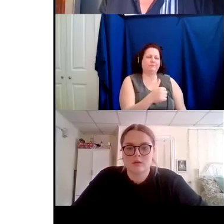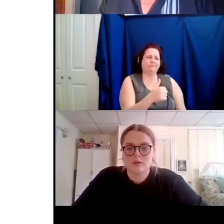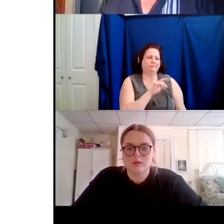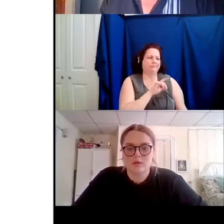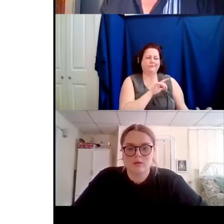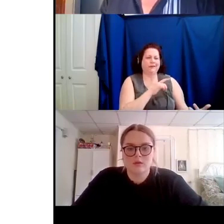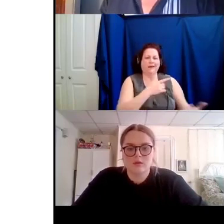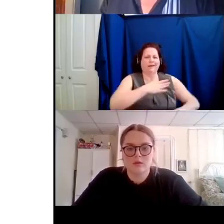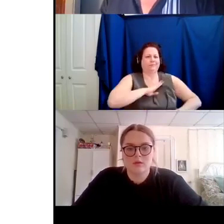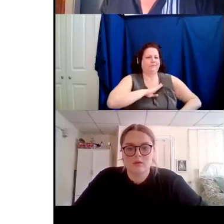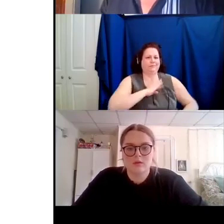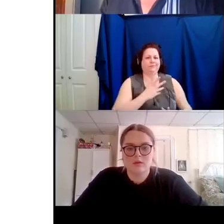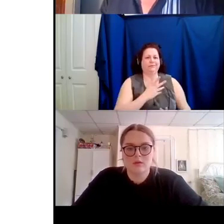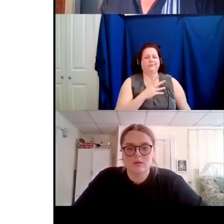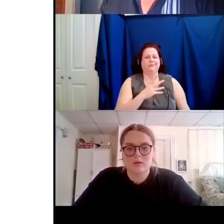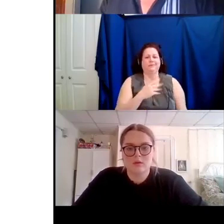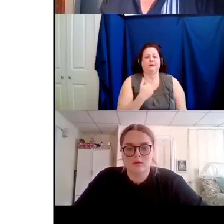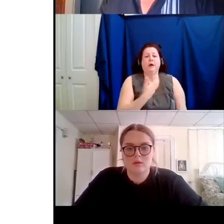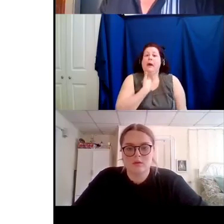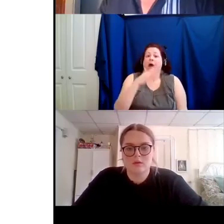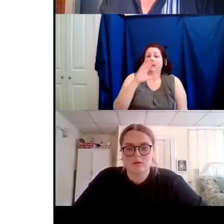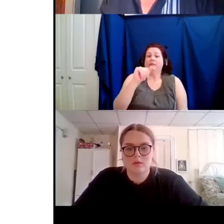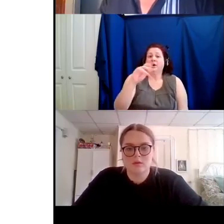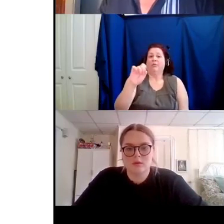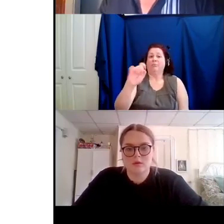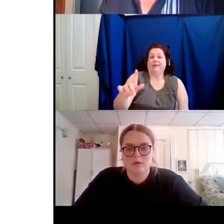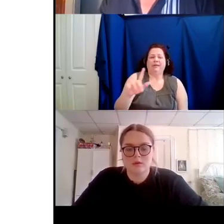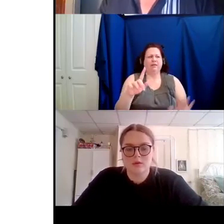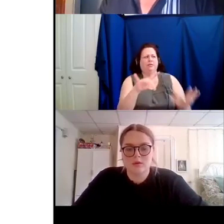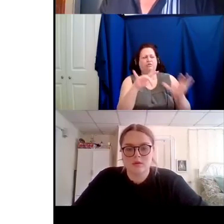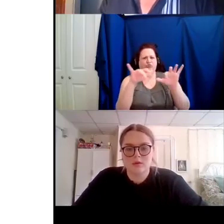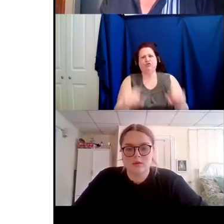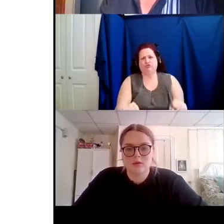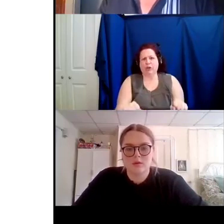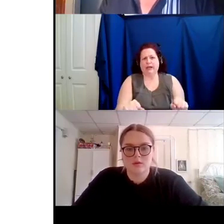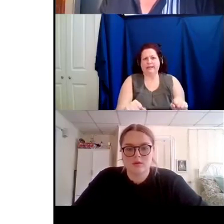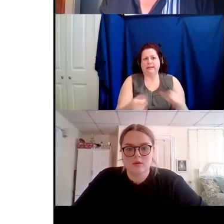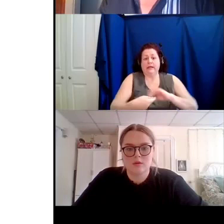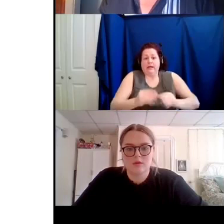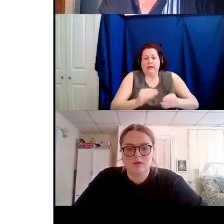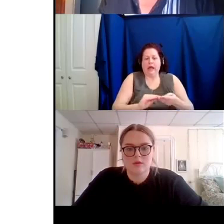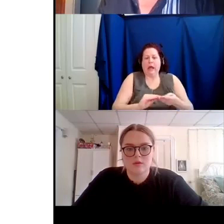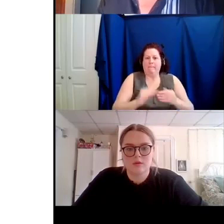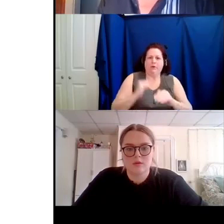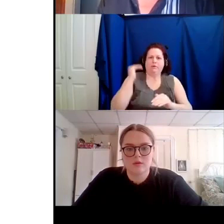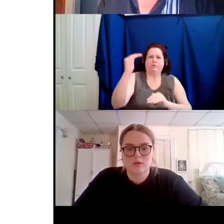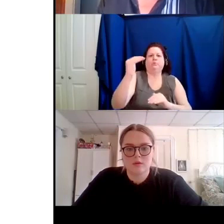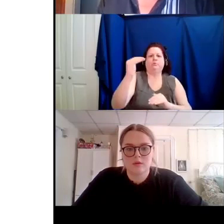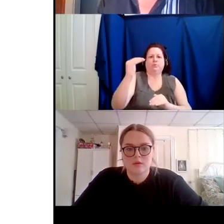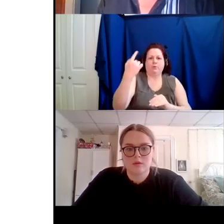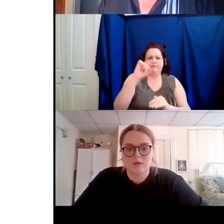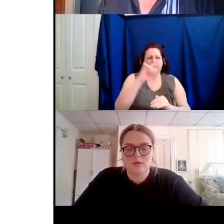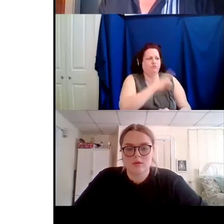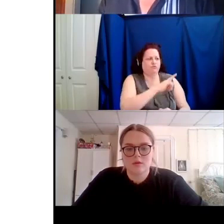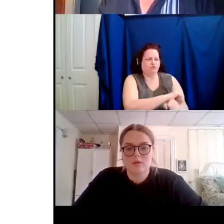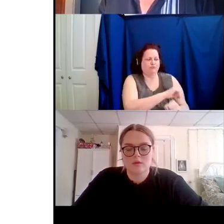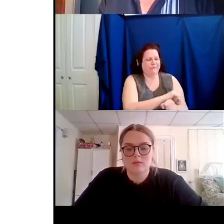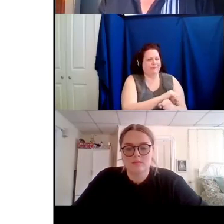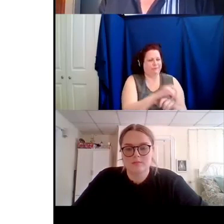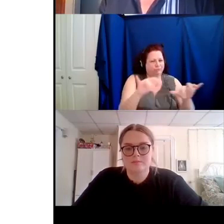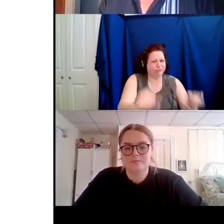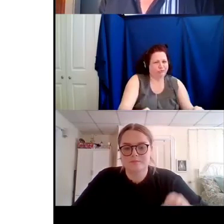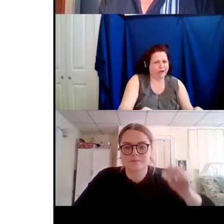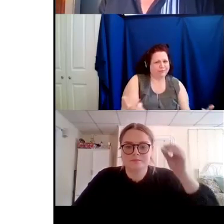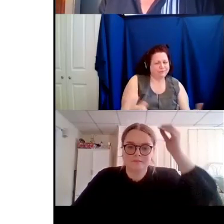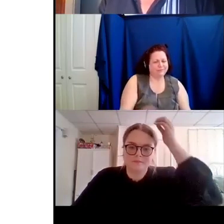When I've appealed restraints, the number dramatically increases for the number of substantiated complaints.